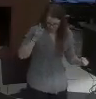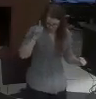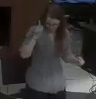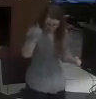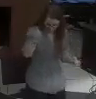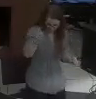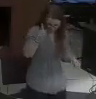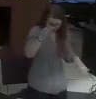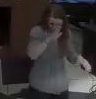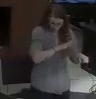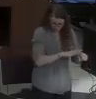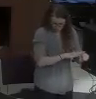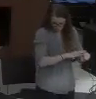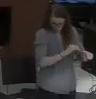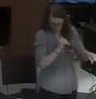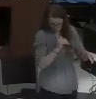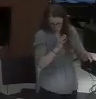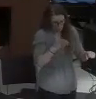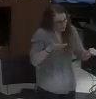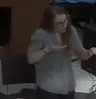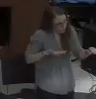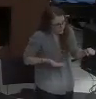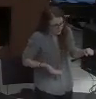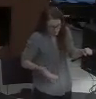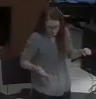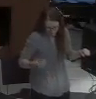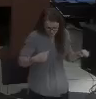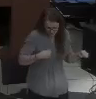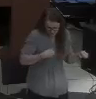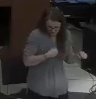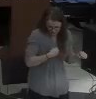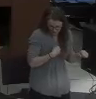and that you called